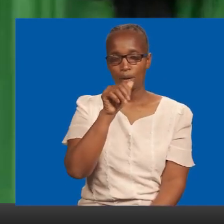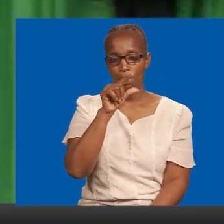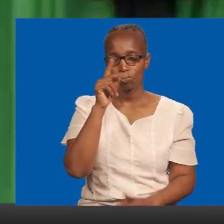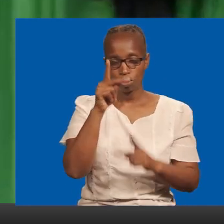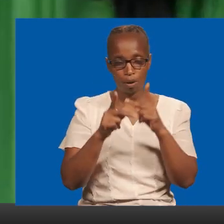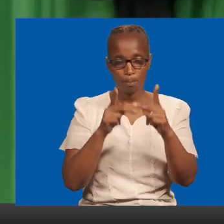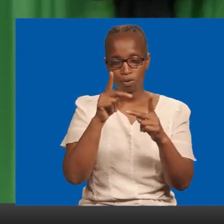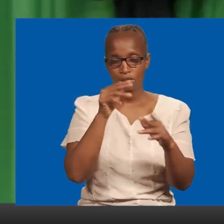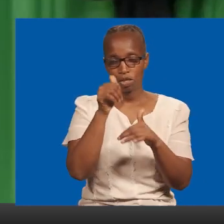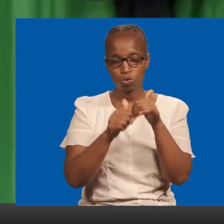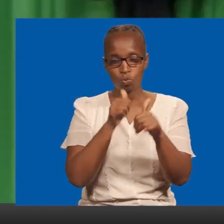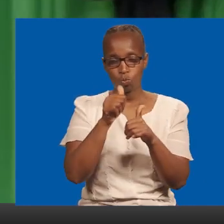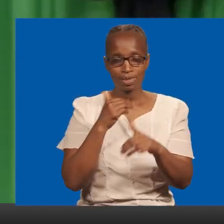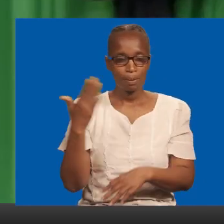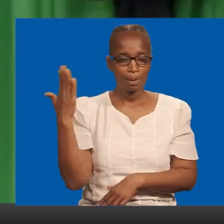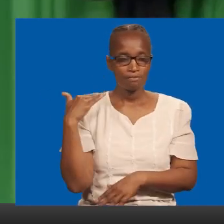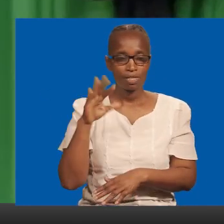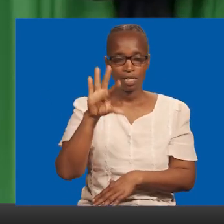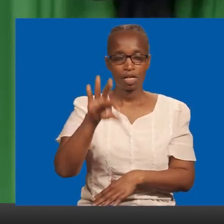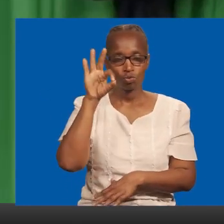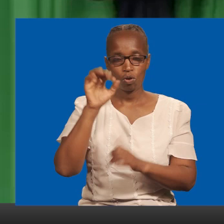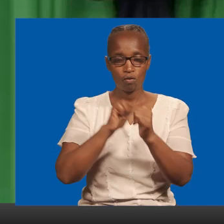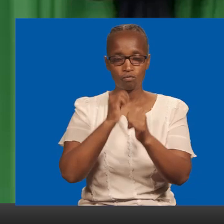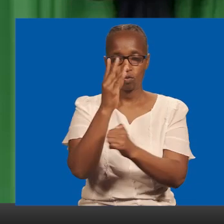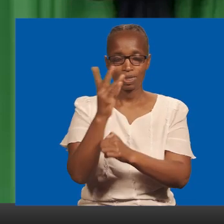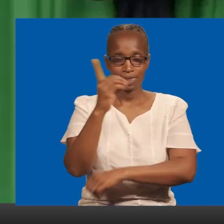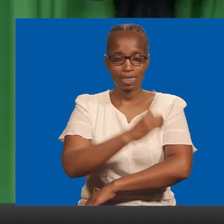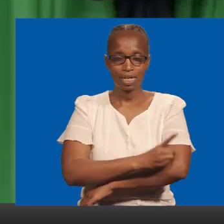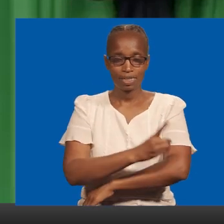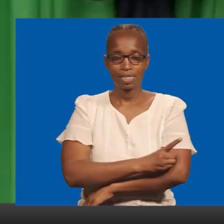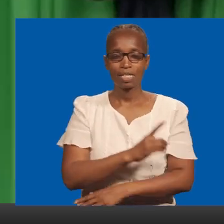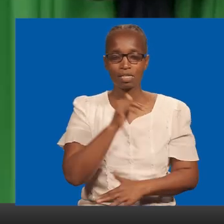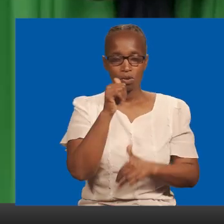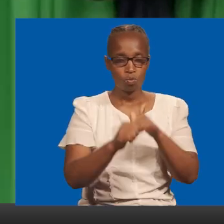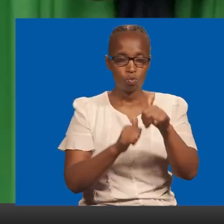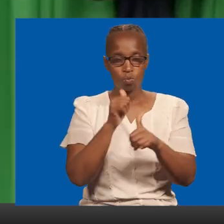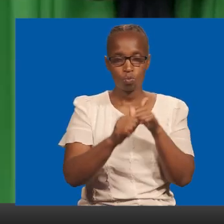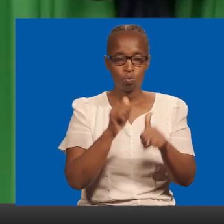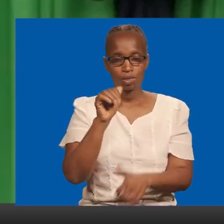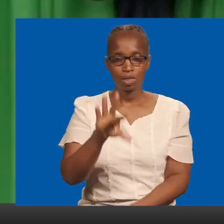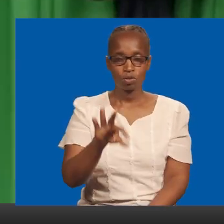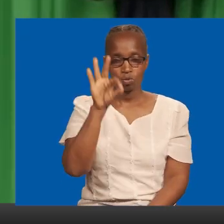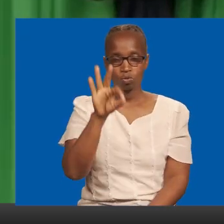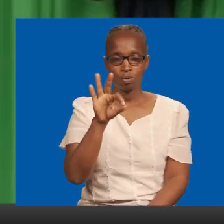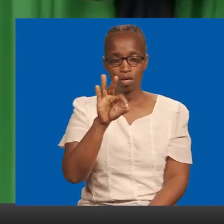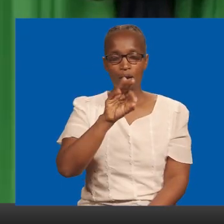accounts, which previously took 14 days and involved laborious